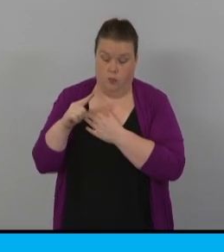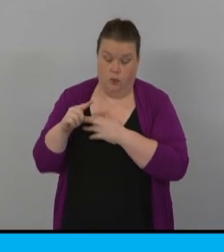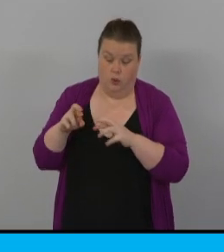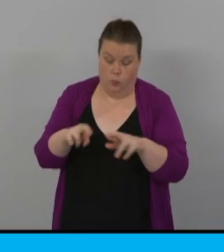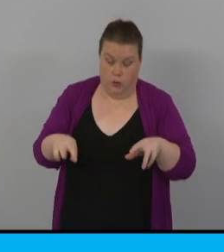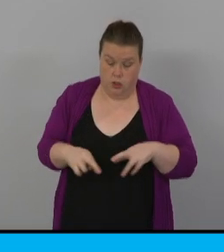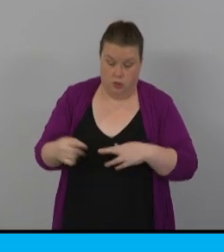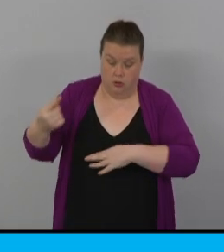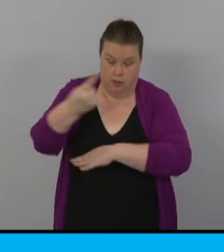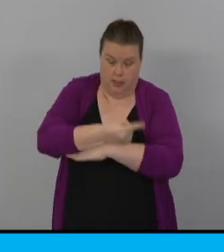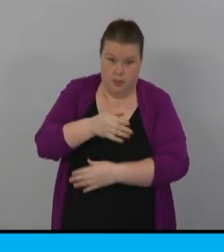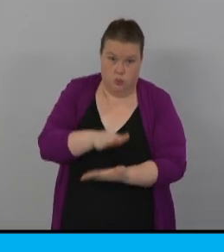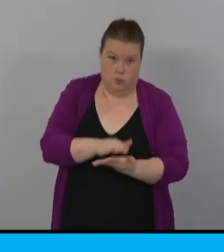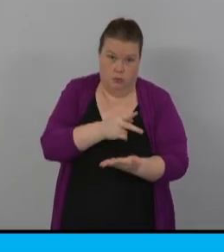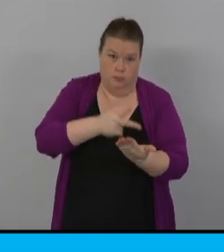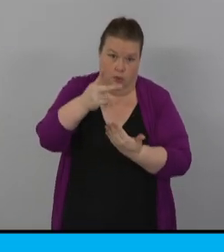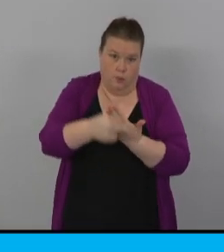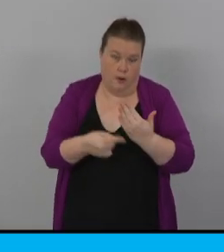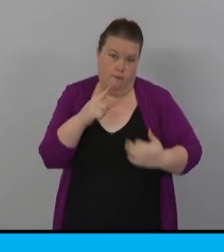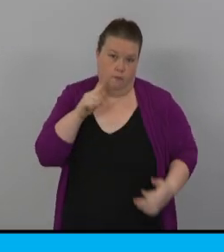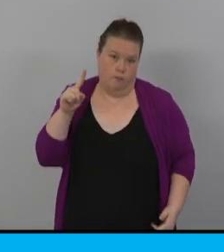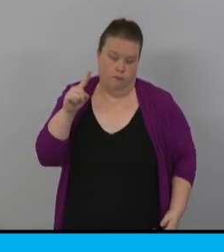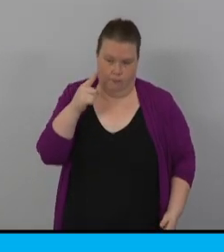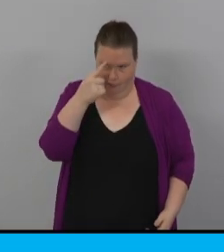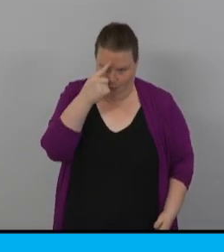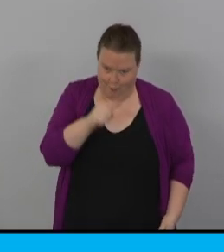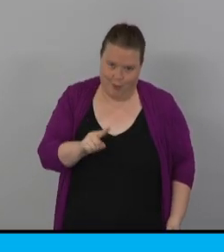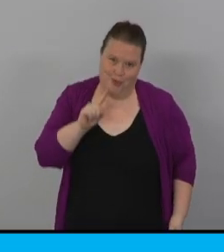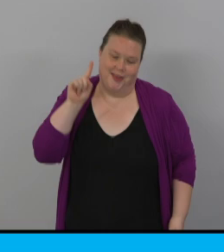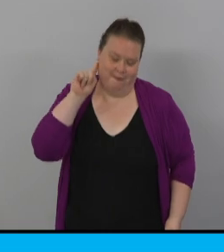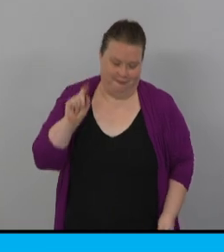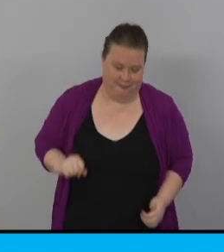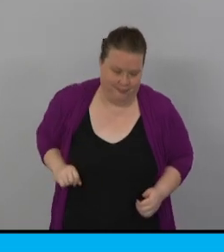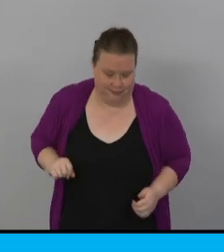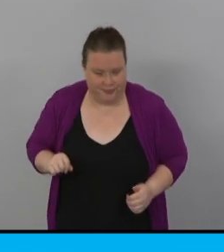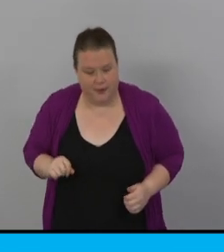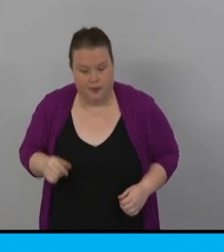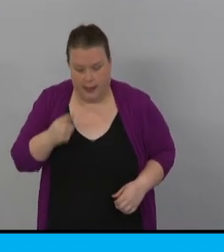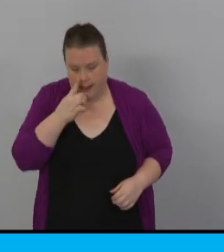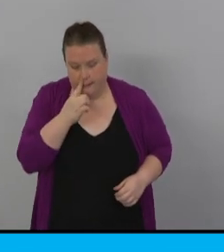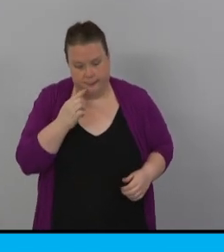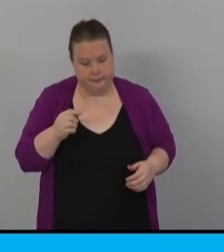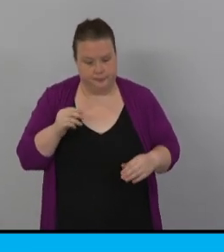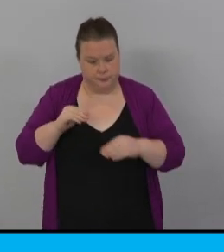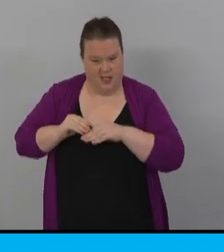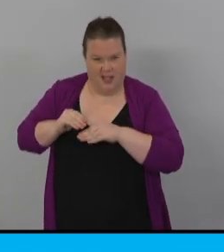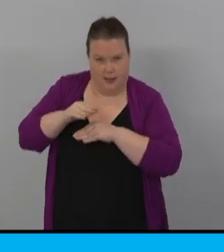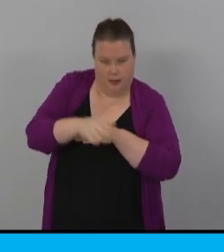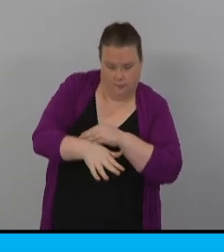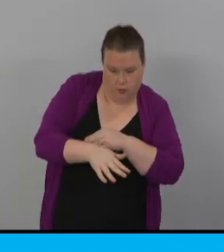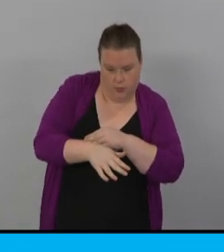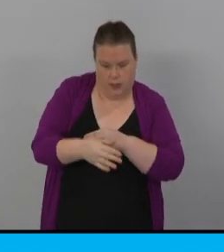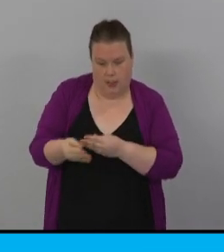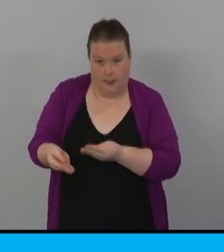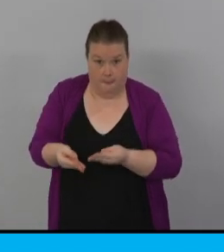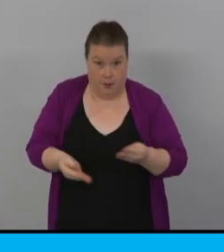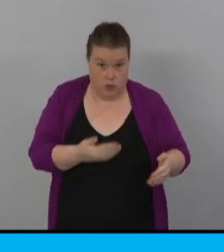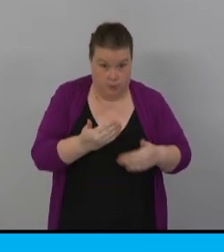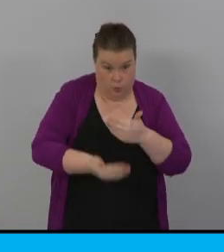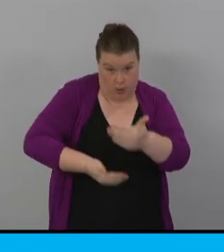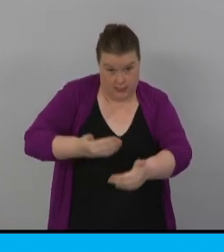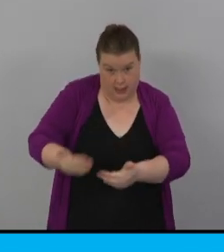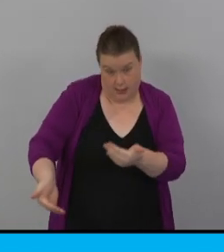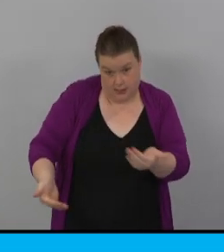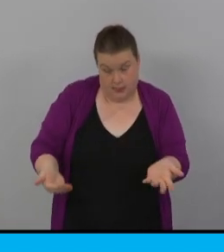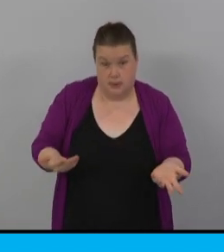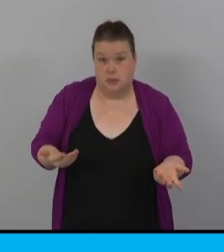School Program for the deaf. So this is the factors that influence the budget. We shouldn't be a surprise. We've talked a lot about